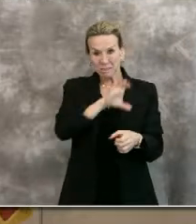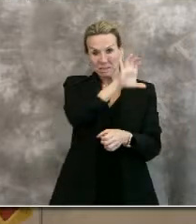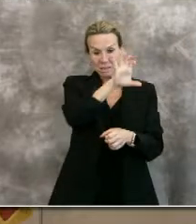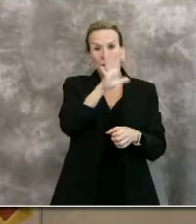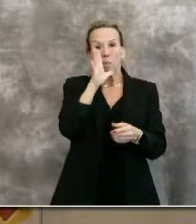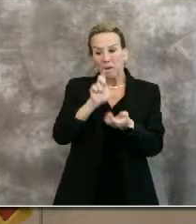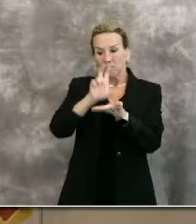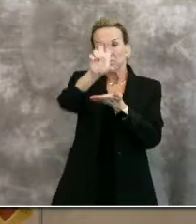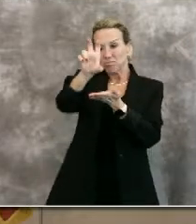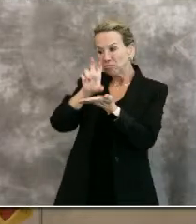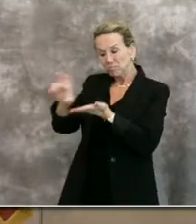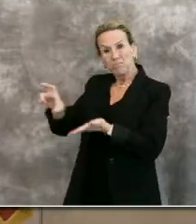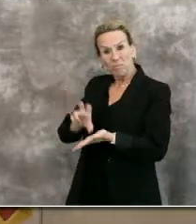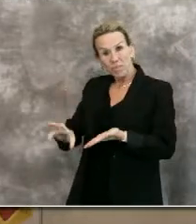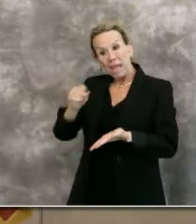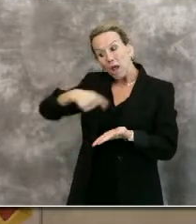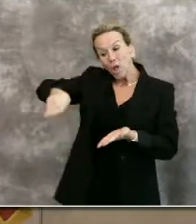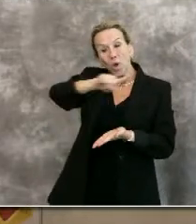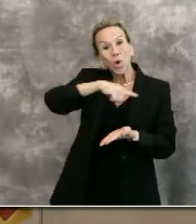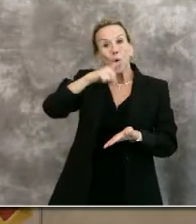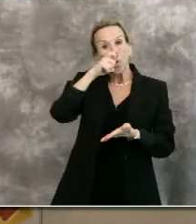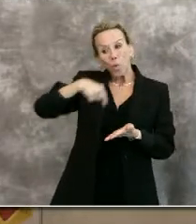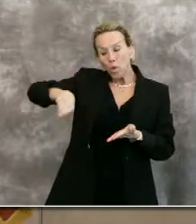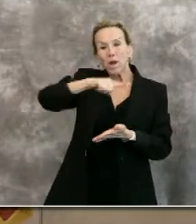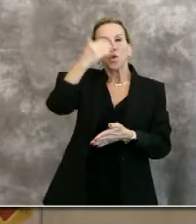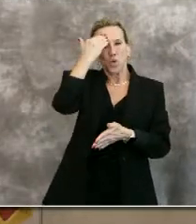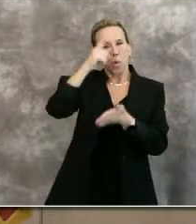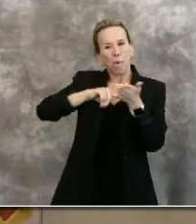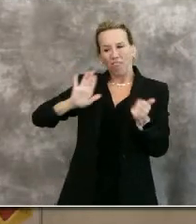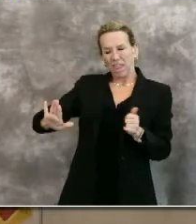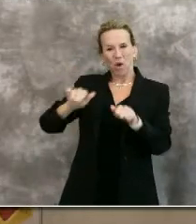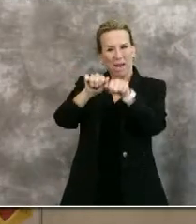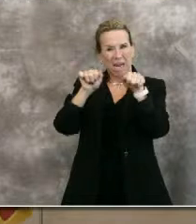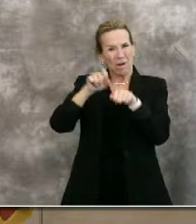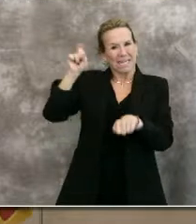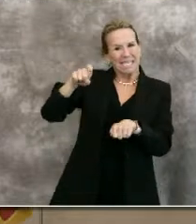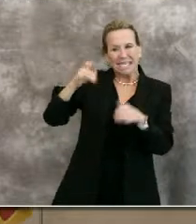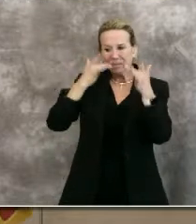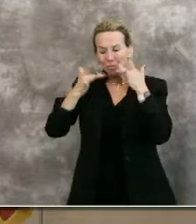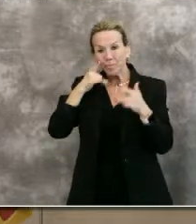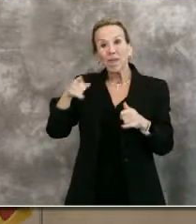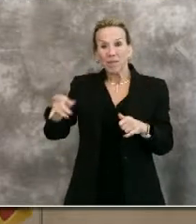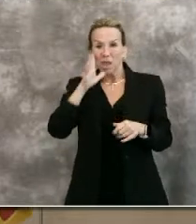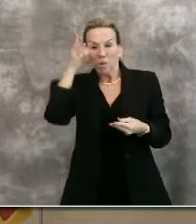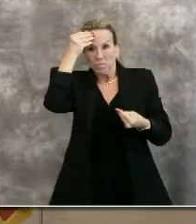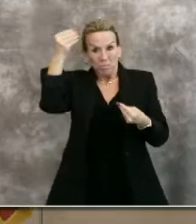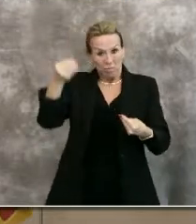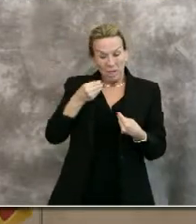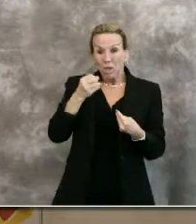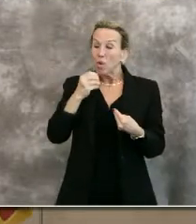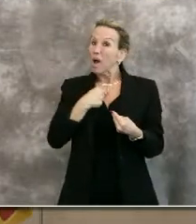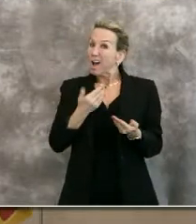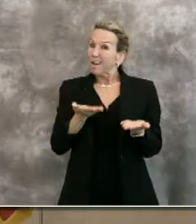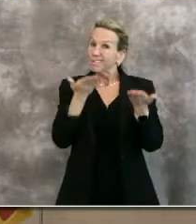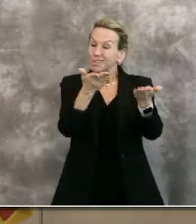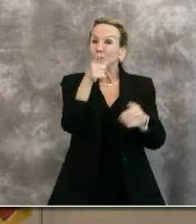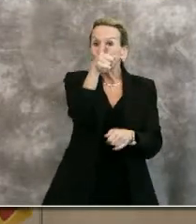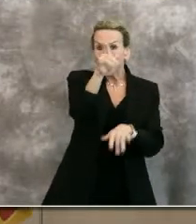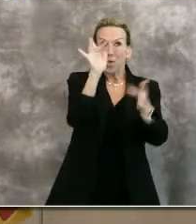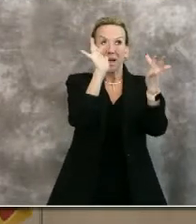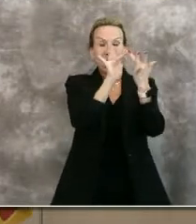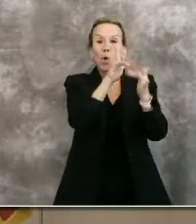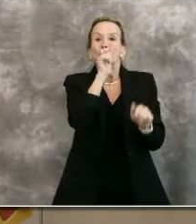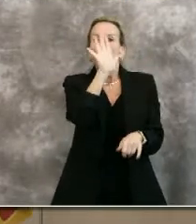districts best, and they will make a determination on the grants. I urge you to contact your supervisor for more